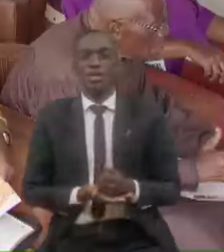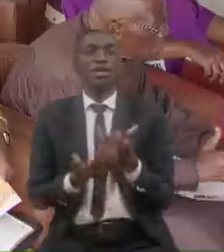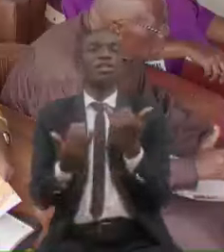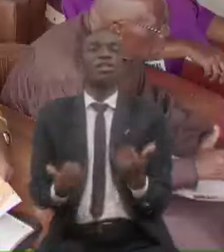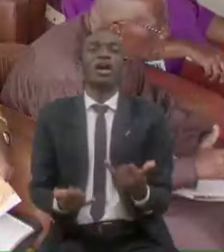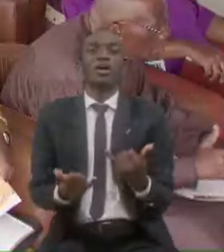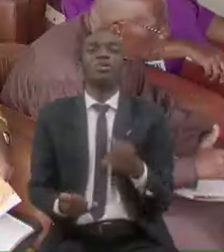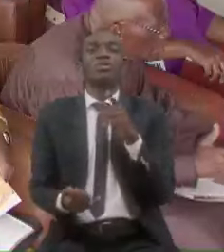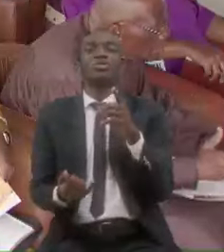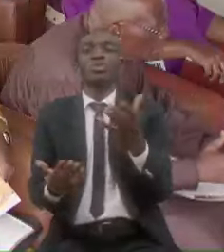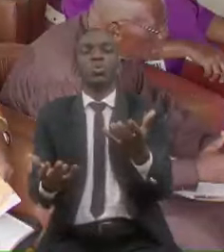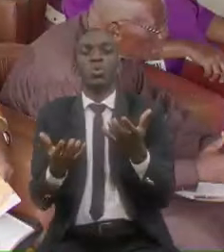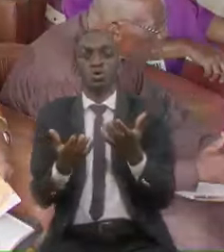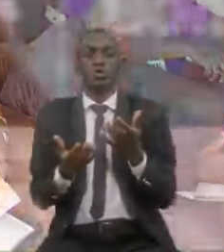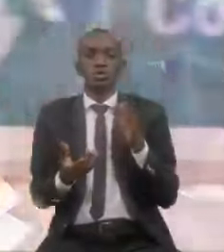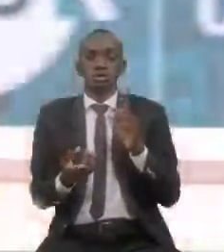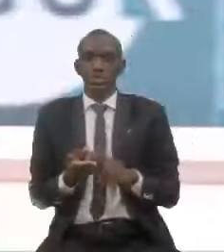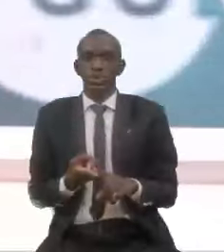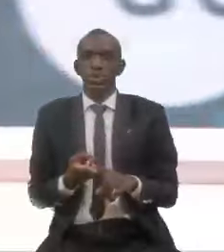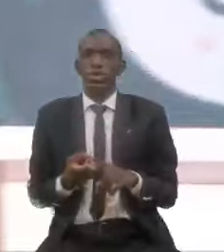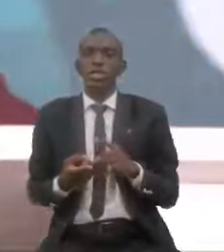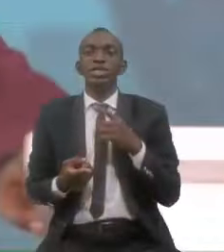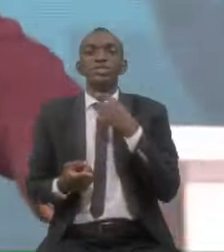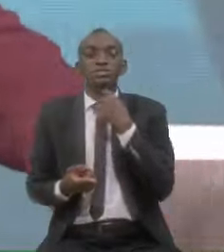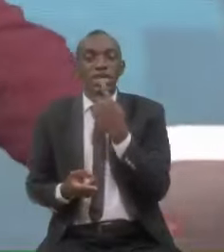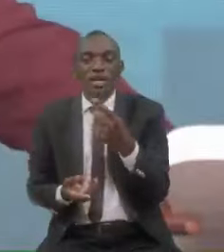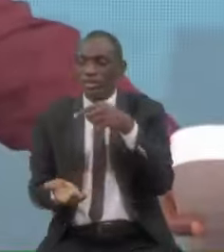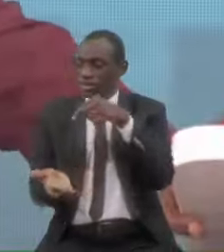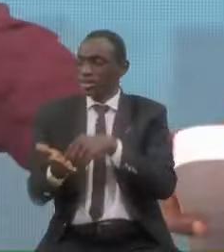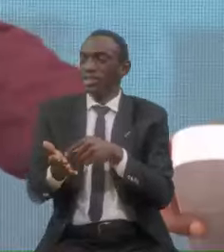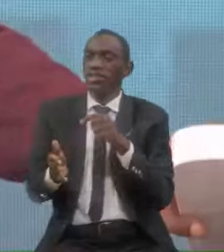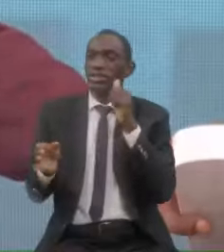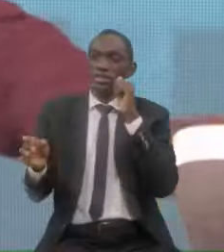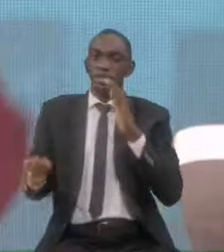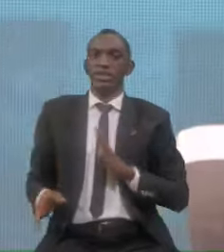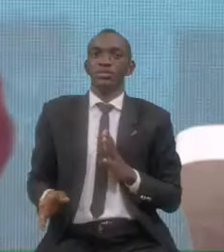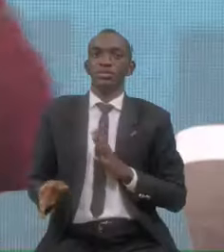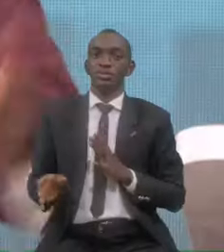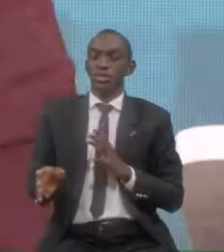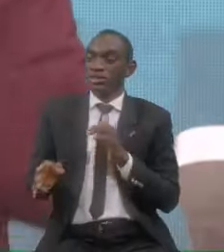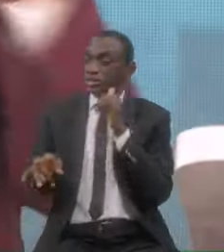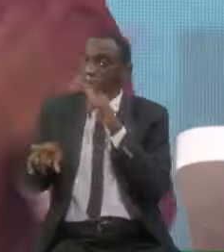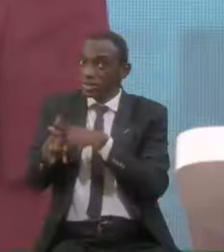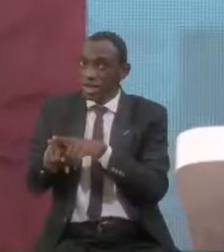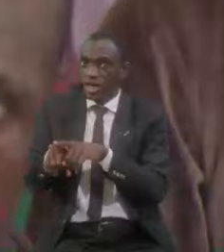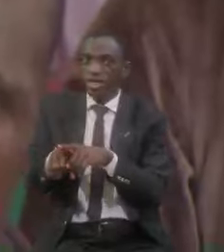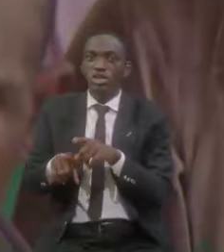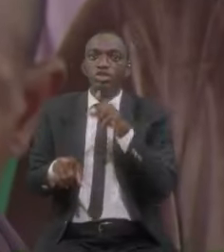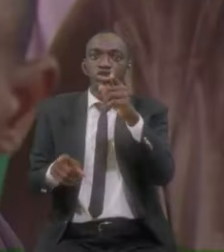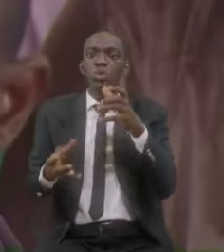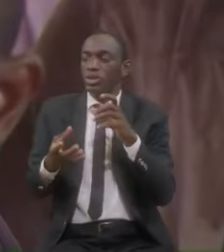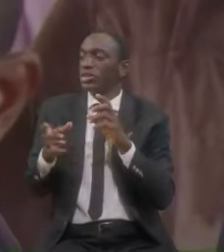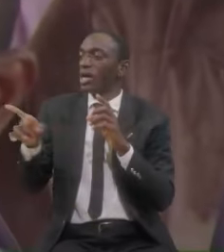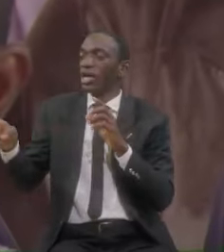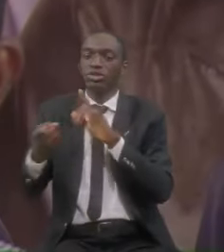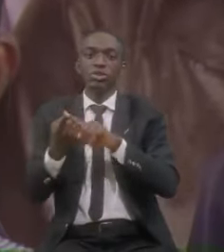want to tell this beloved sister, and you want her to get interested,